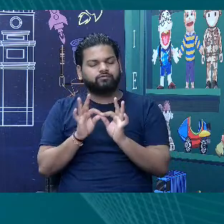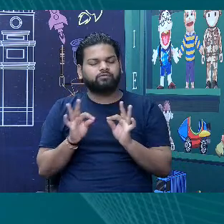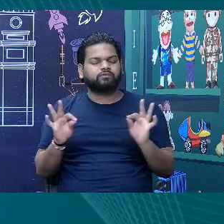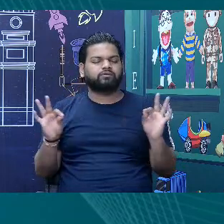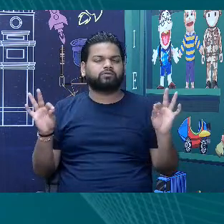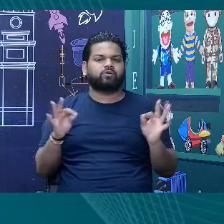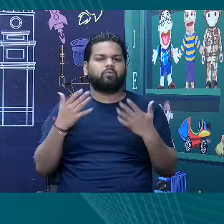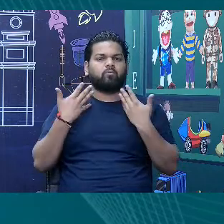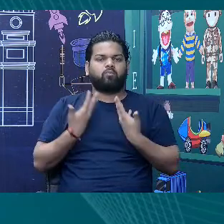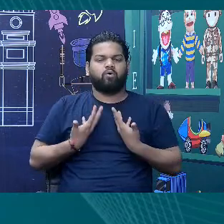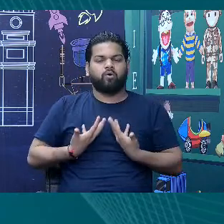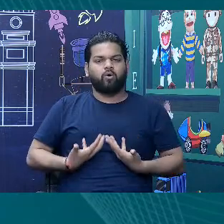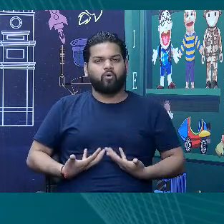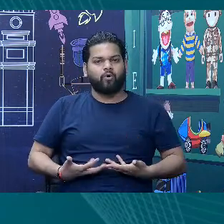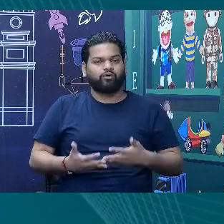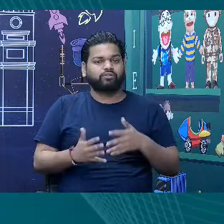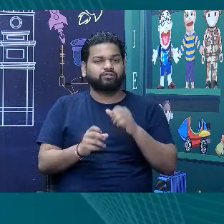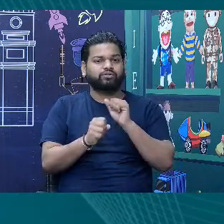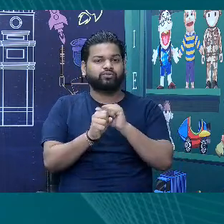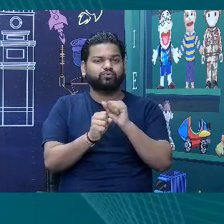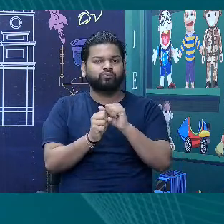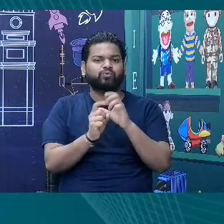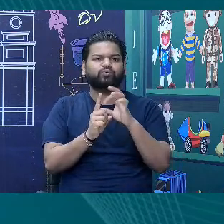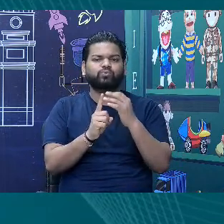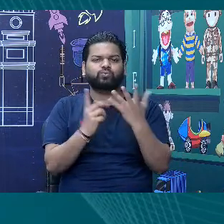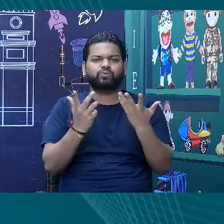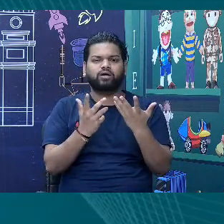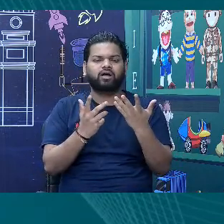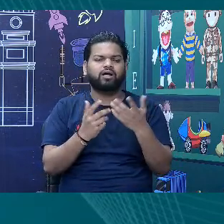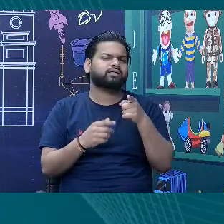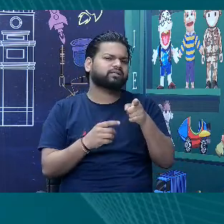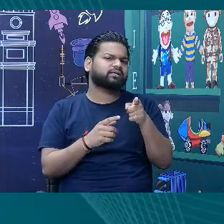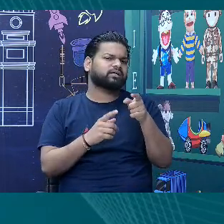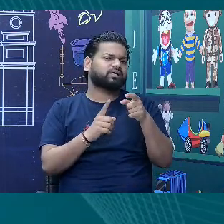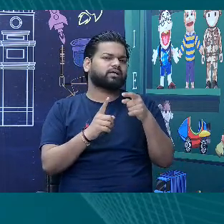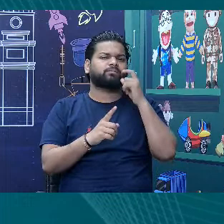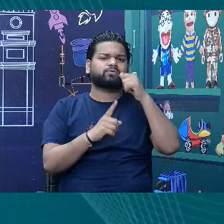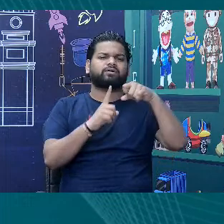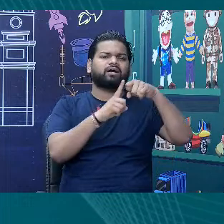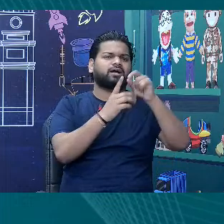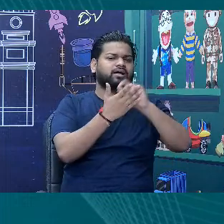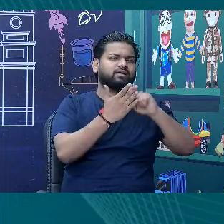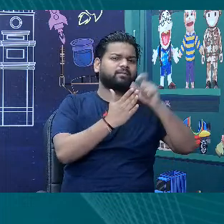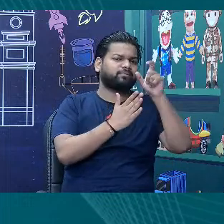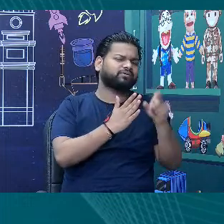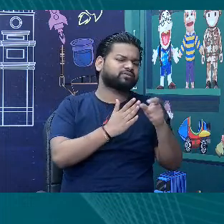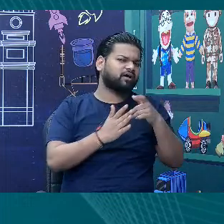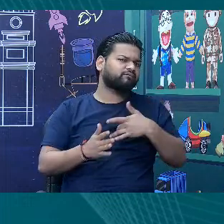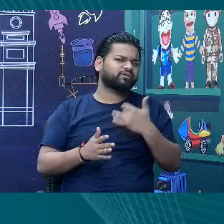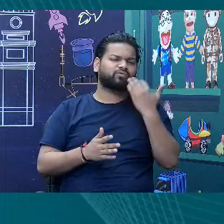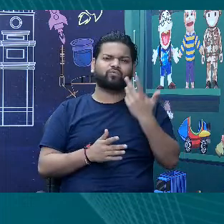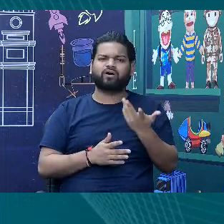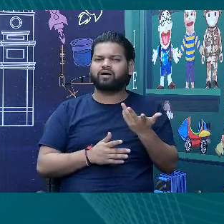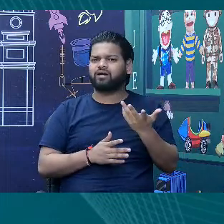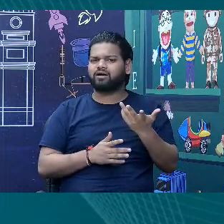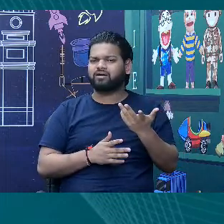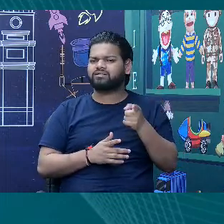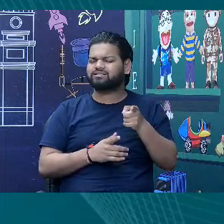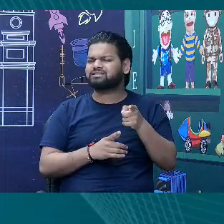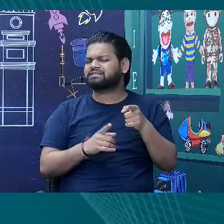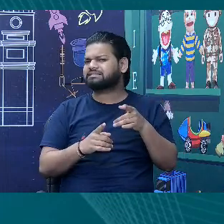body. Why does Kanga feel this relief today? You have to tell why Kanga is feeling this